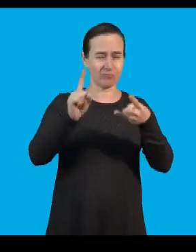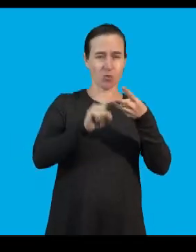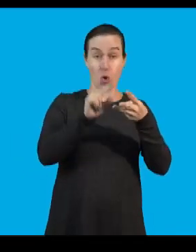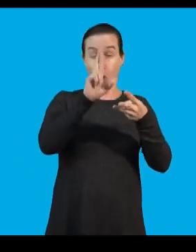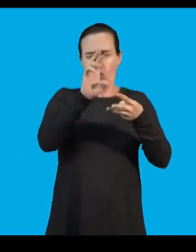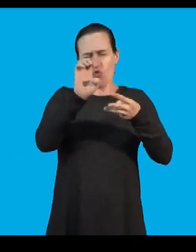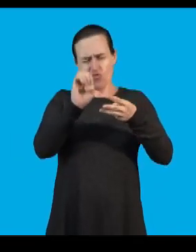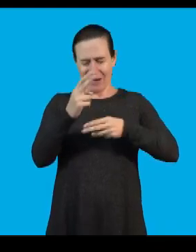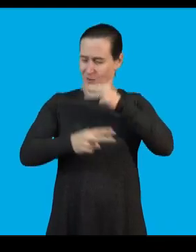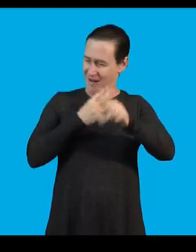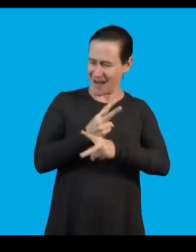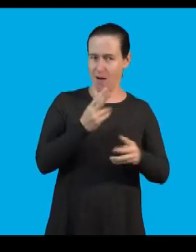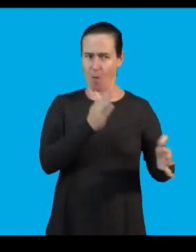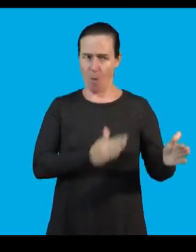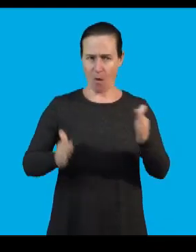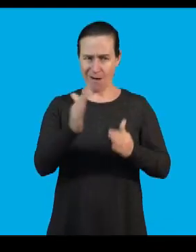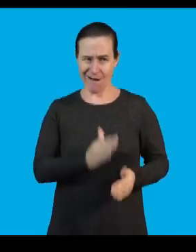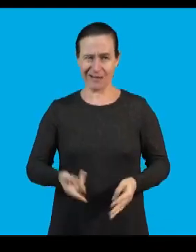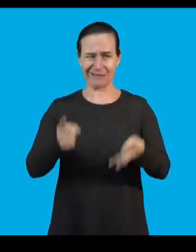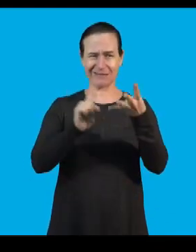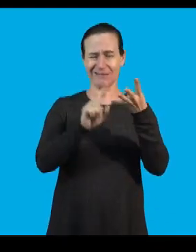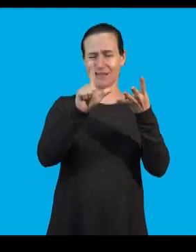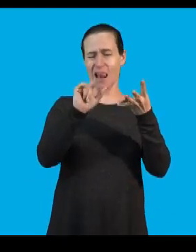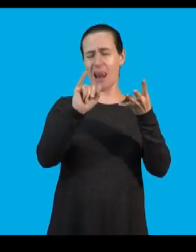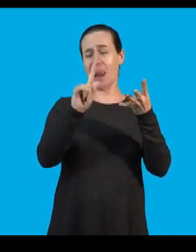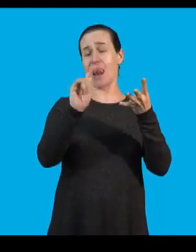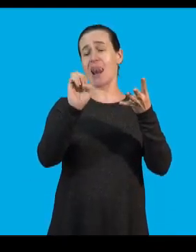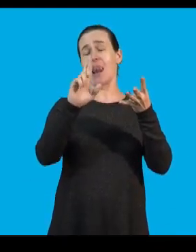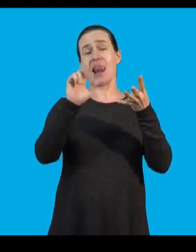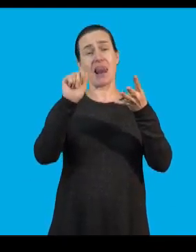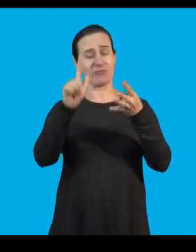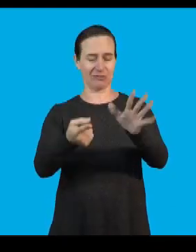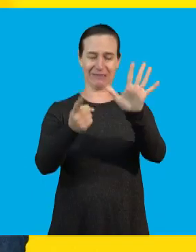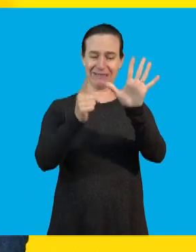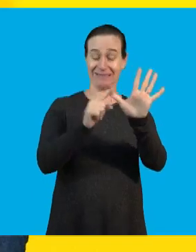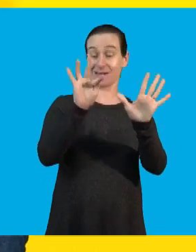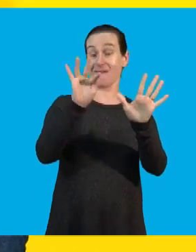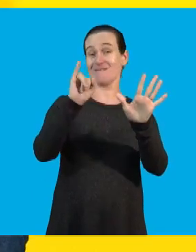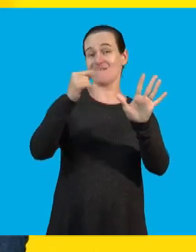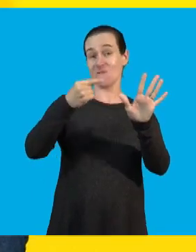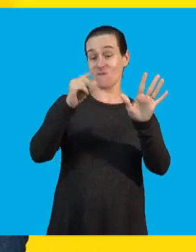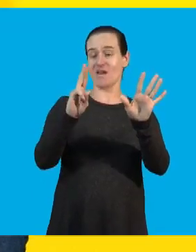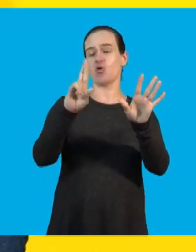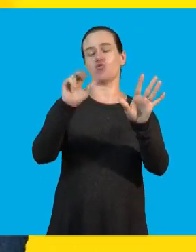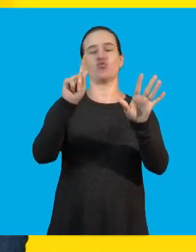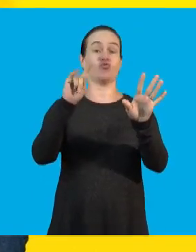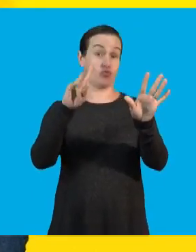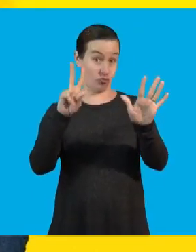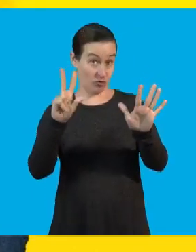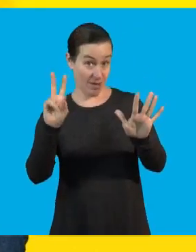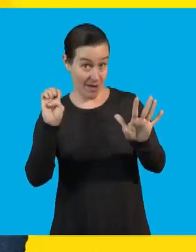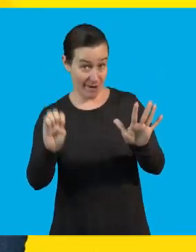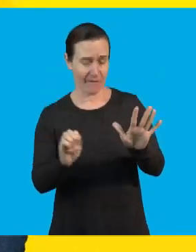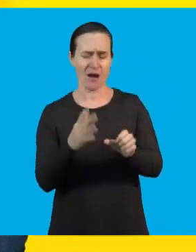interpretation, reorganization, literal, and figurative meaning. Now remember, we need to understand